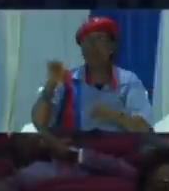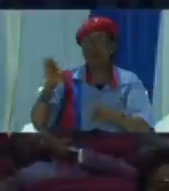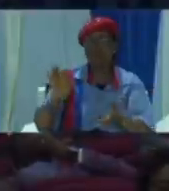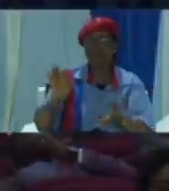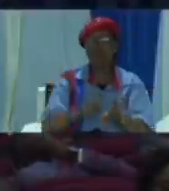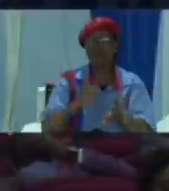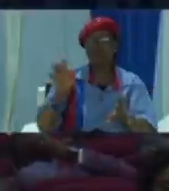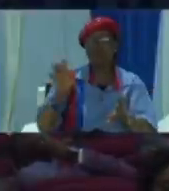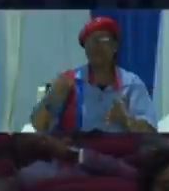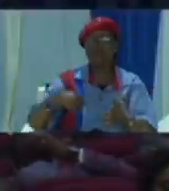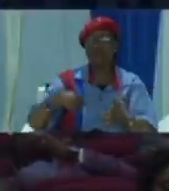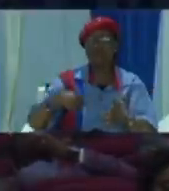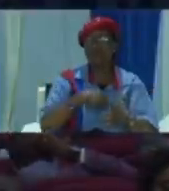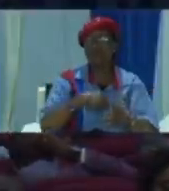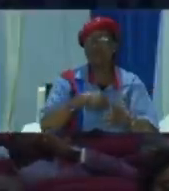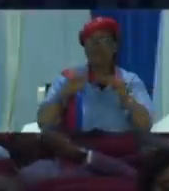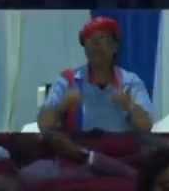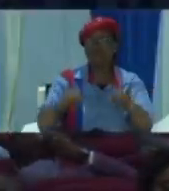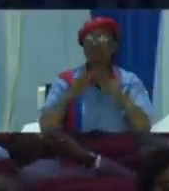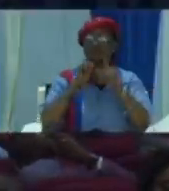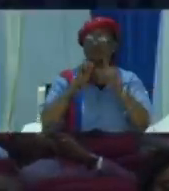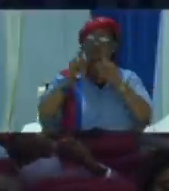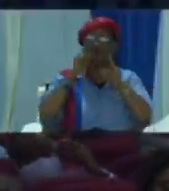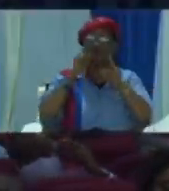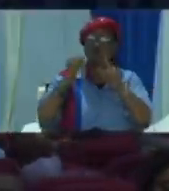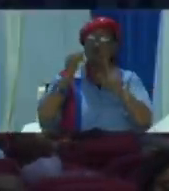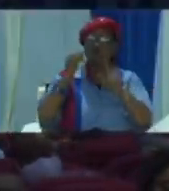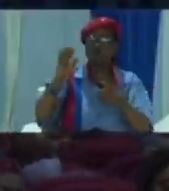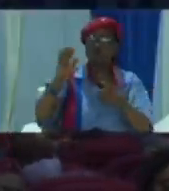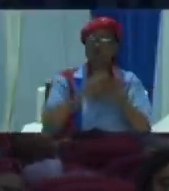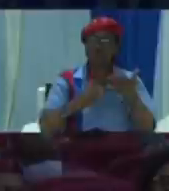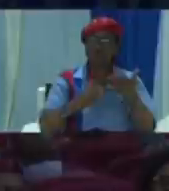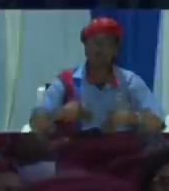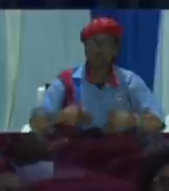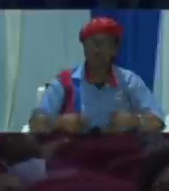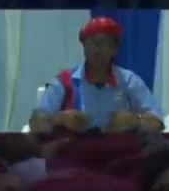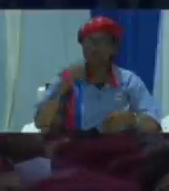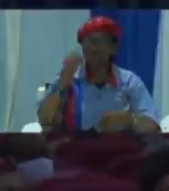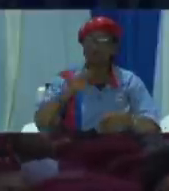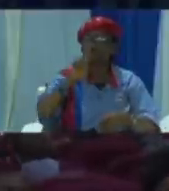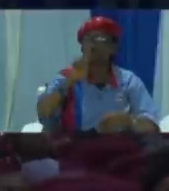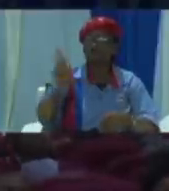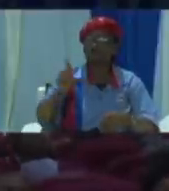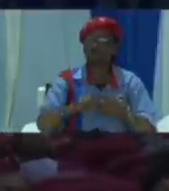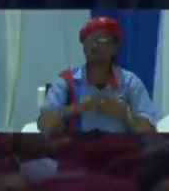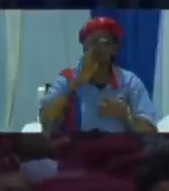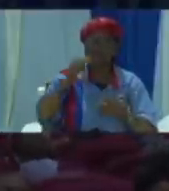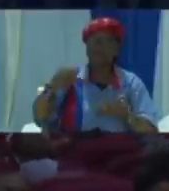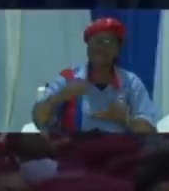could talk about somebody who used to be rich and then